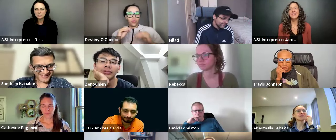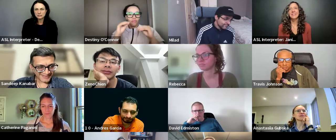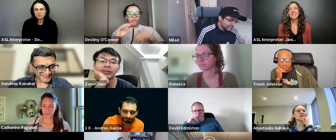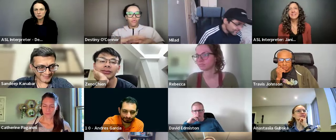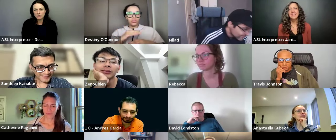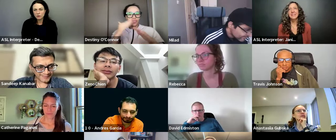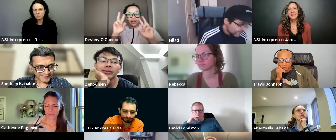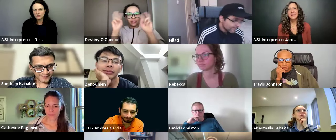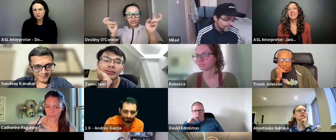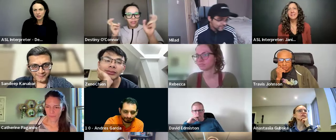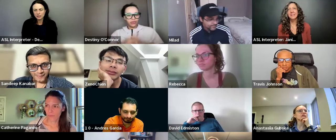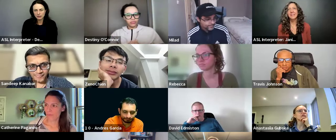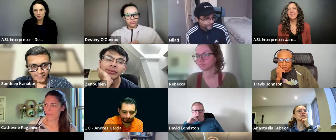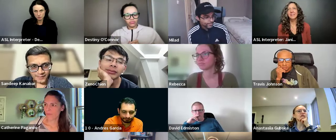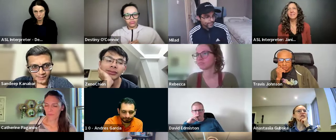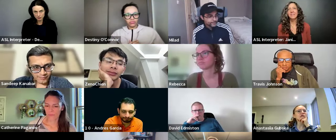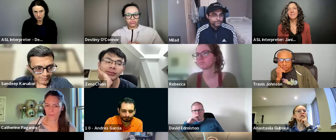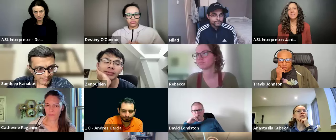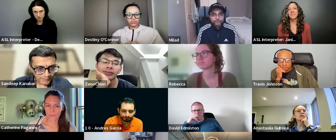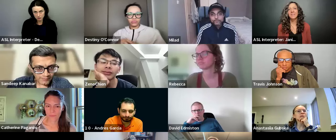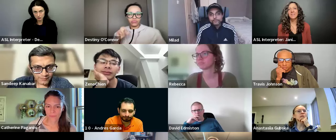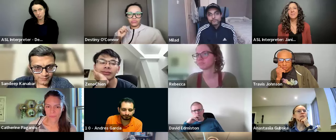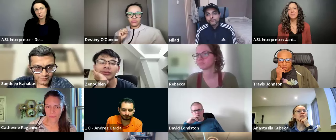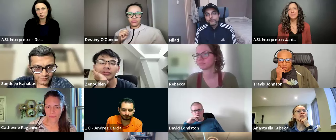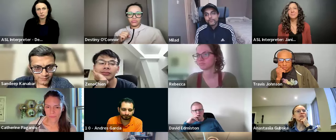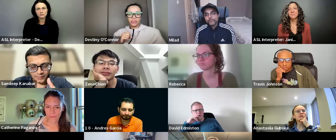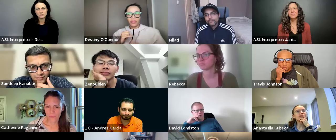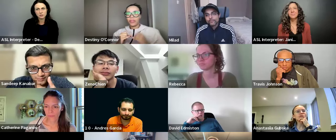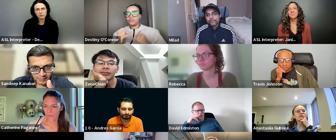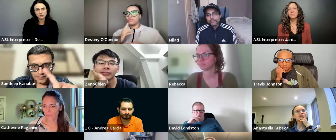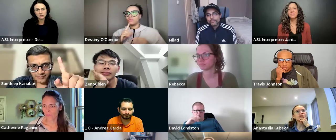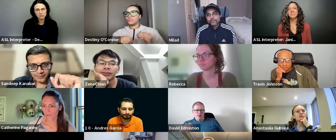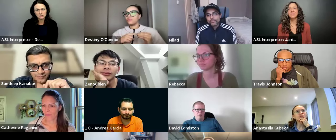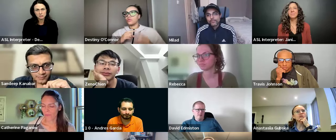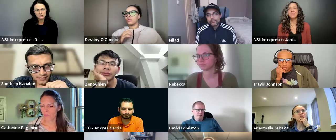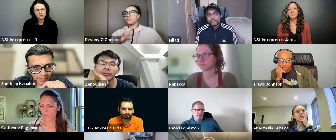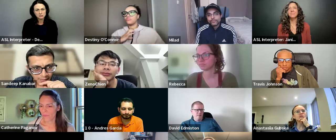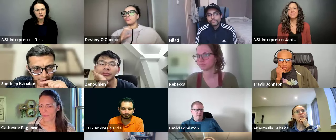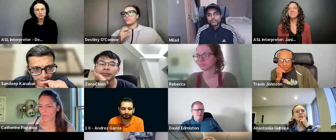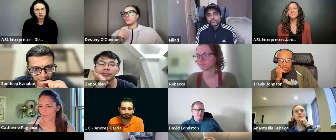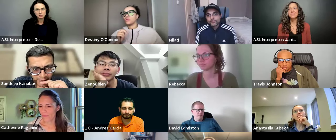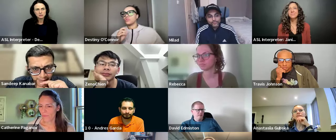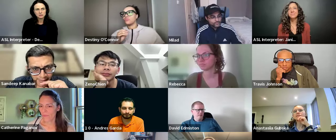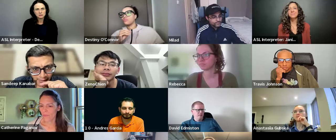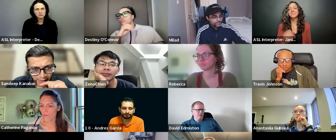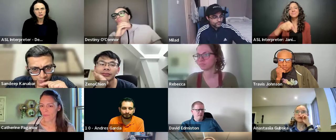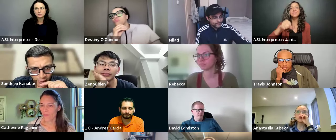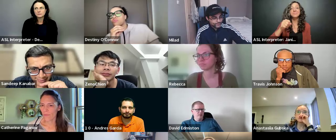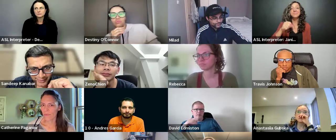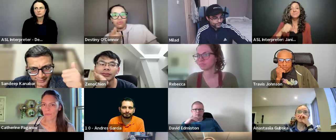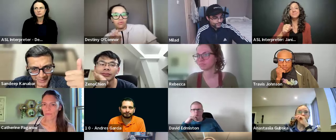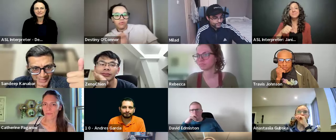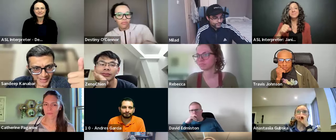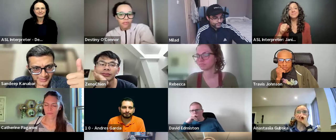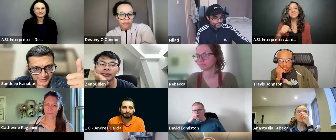So, Sandeep, did you have one more thing to move on in our agenda? Did you have another topic to discuss? Yeah, so